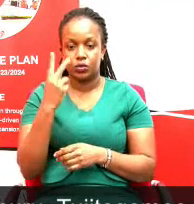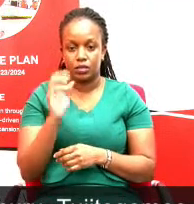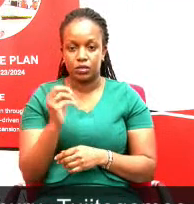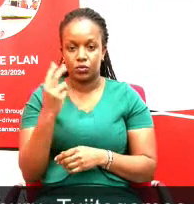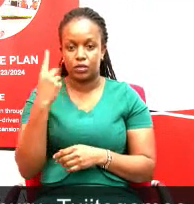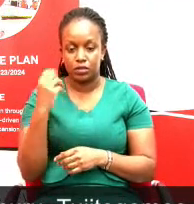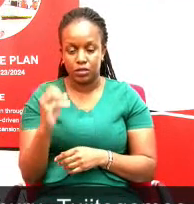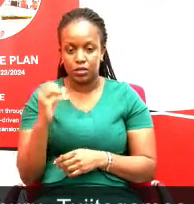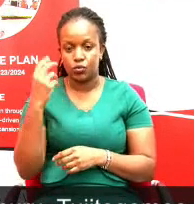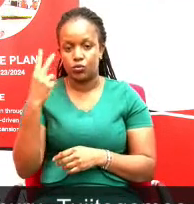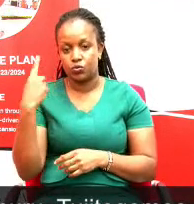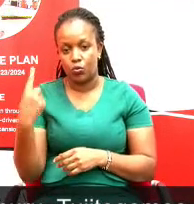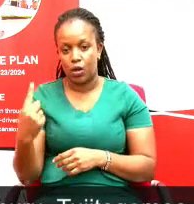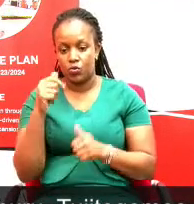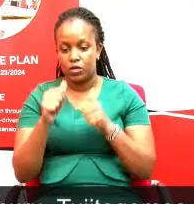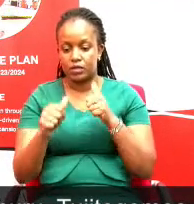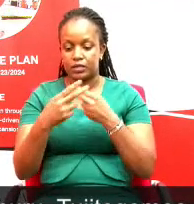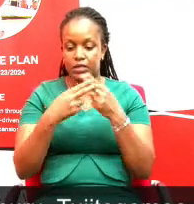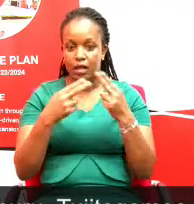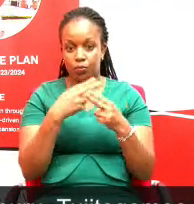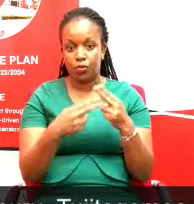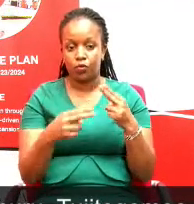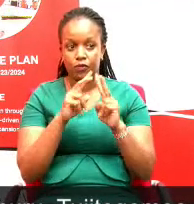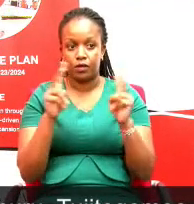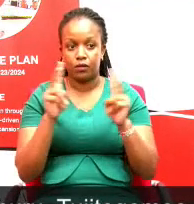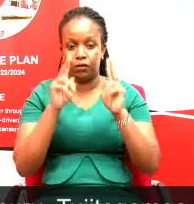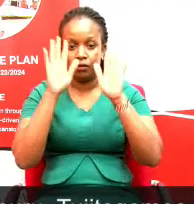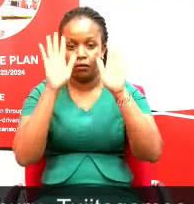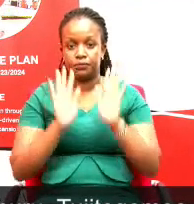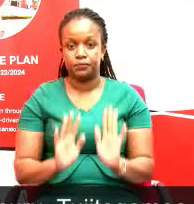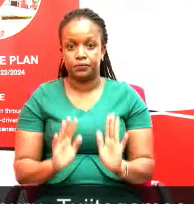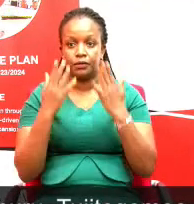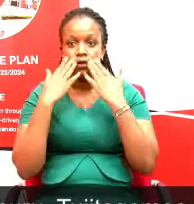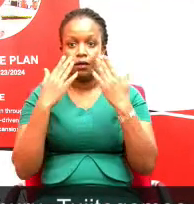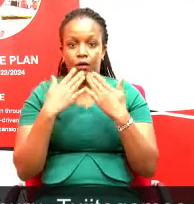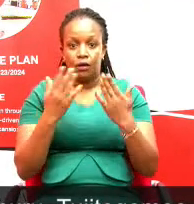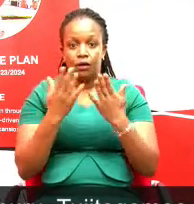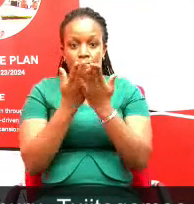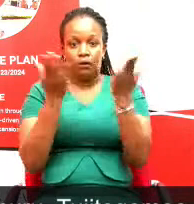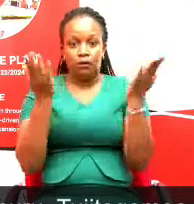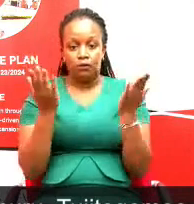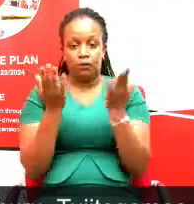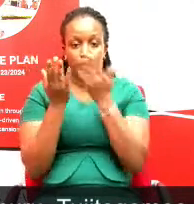it's almost double. This is very, very important, and we really want to thank you.